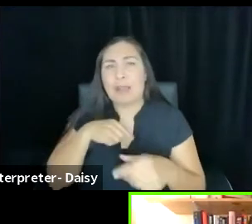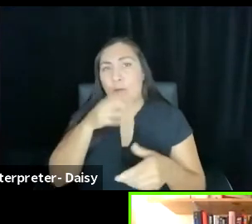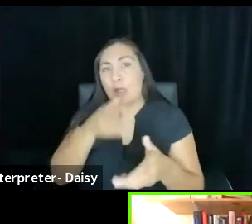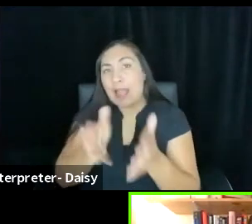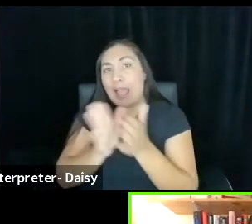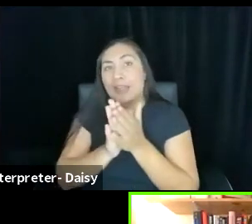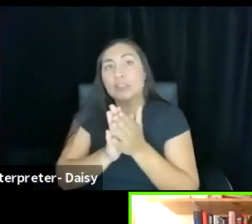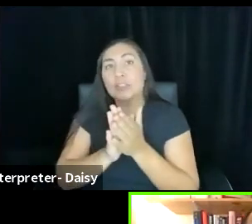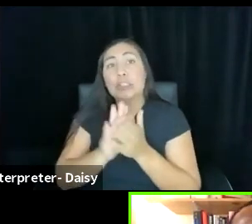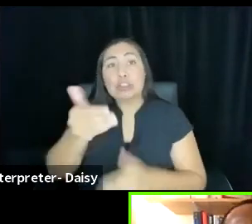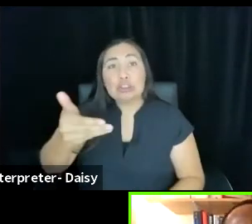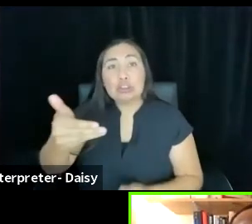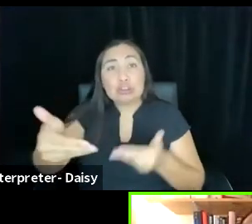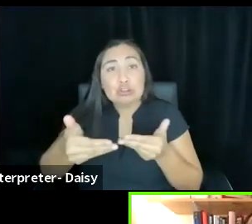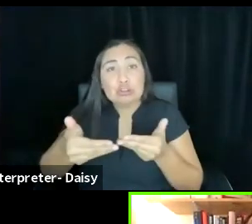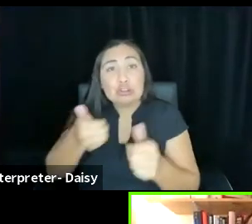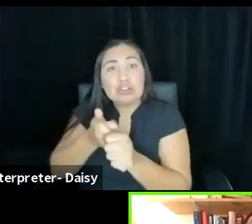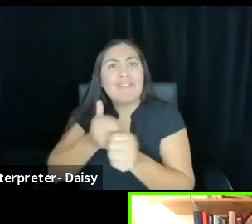now.